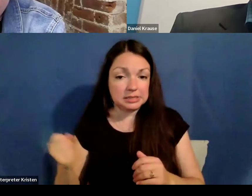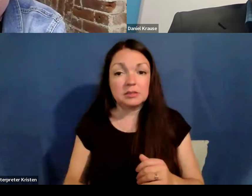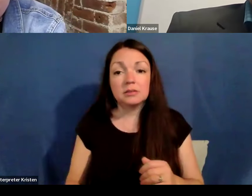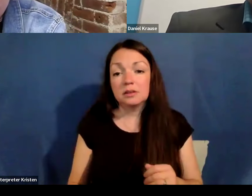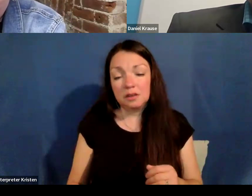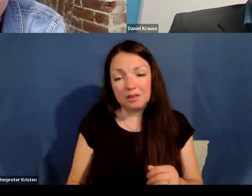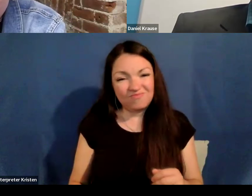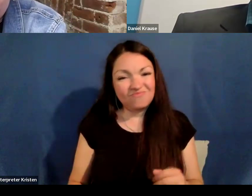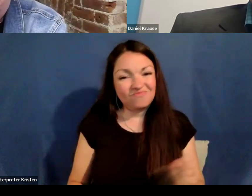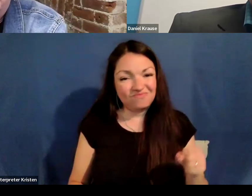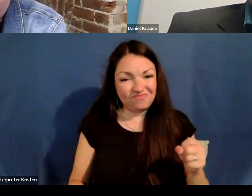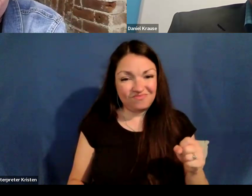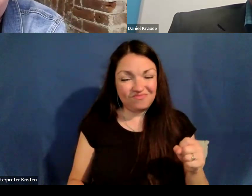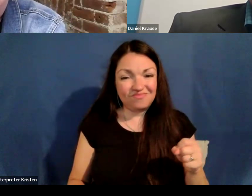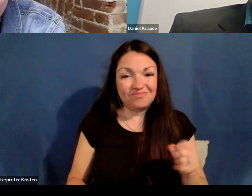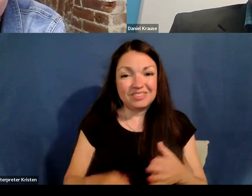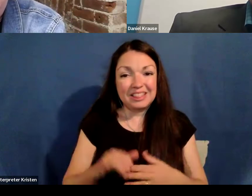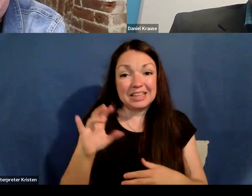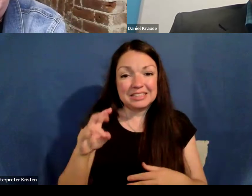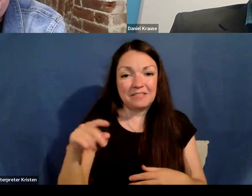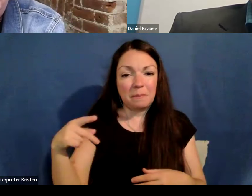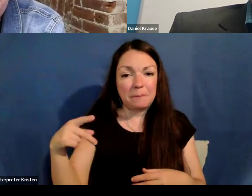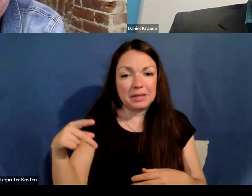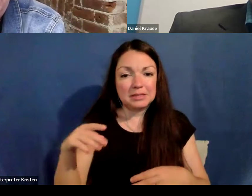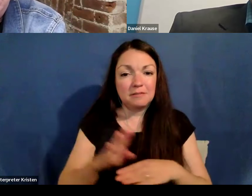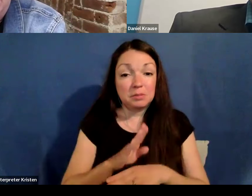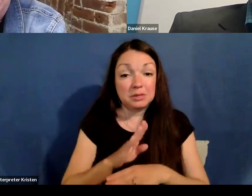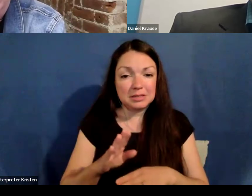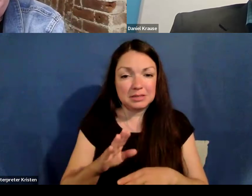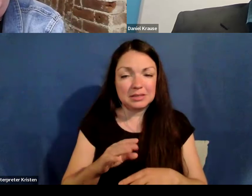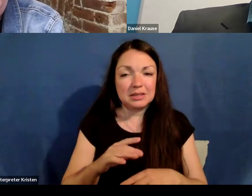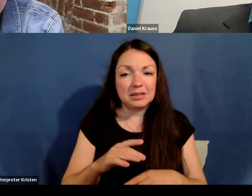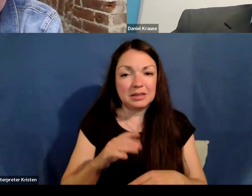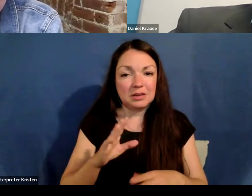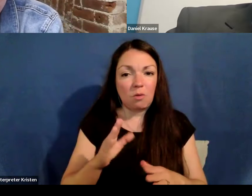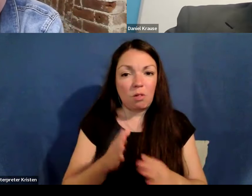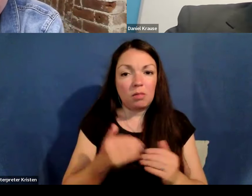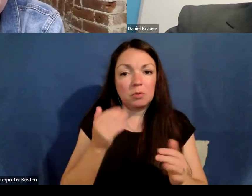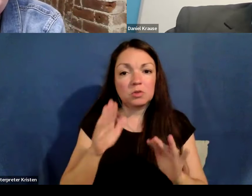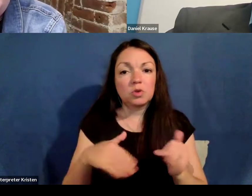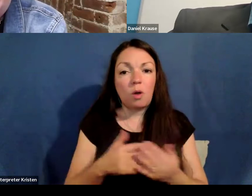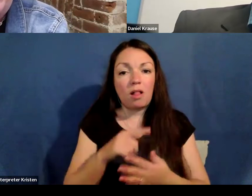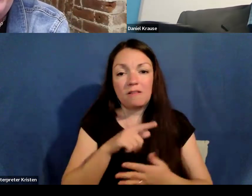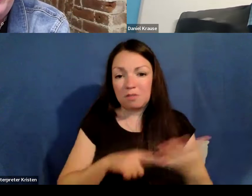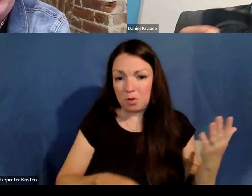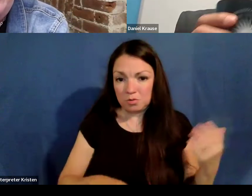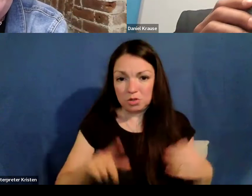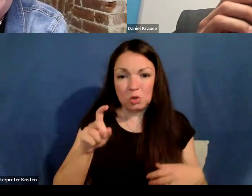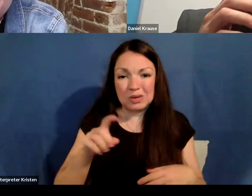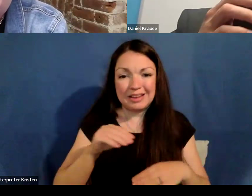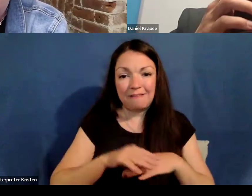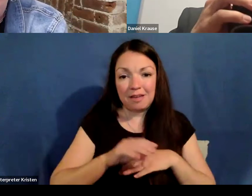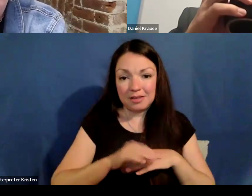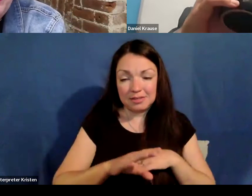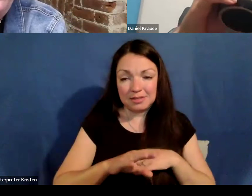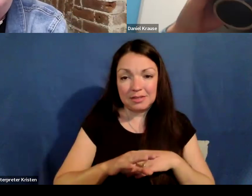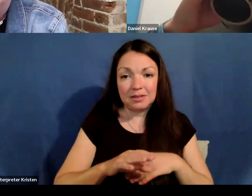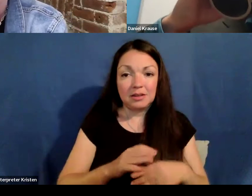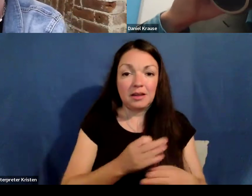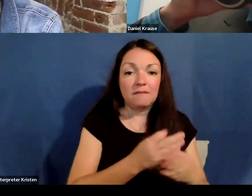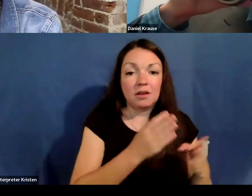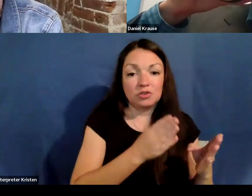say that enough. In those 7 P's of business, there's a place in almost all of those where you need advice. You need a financial